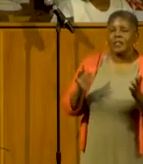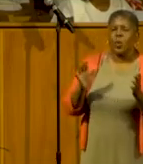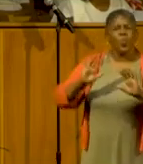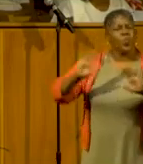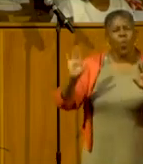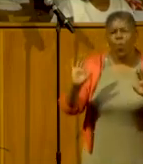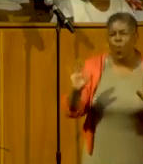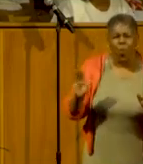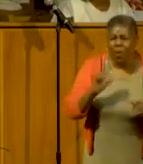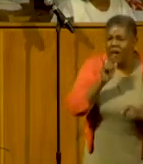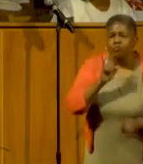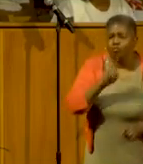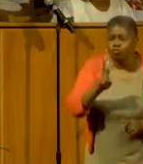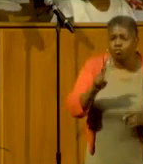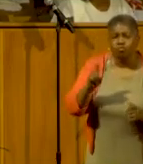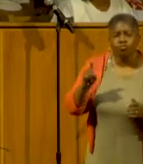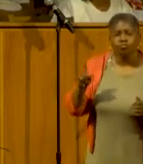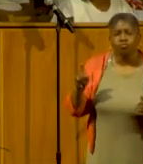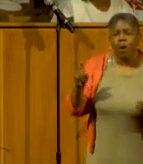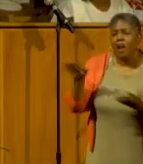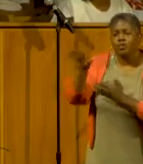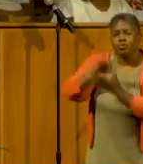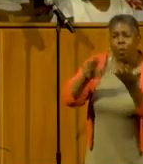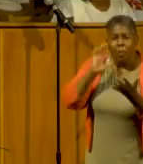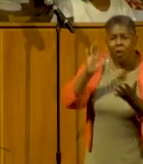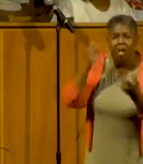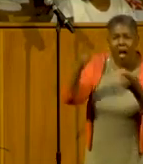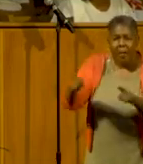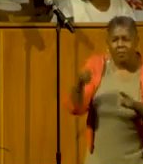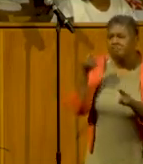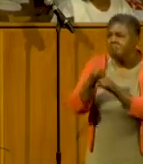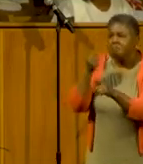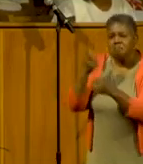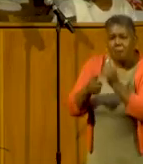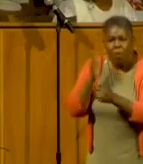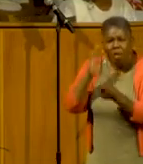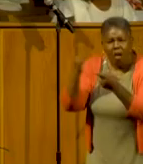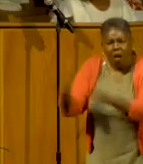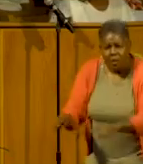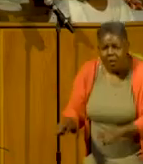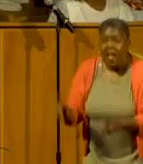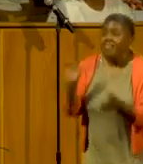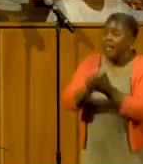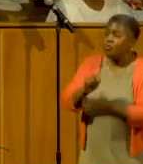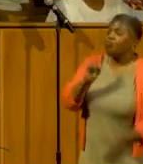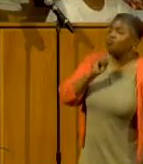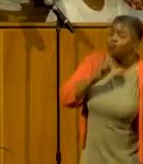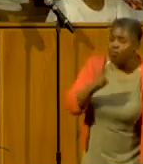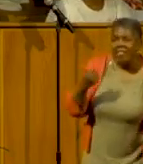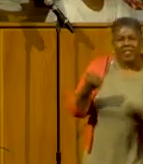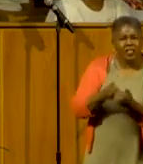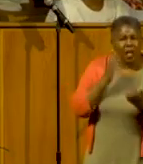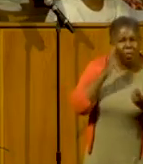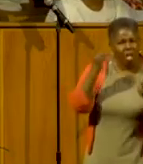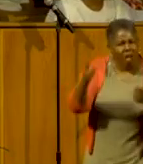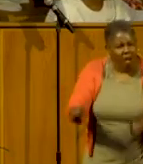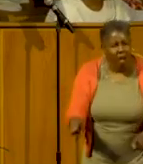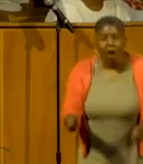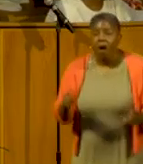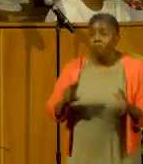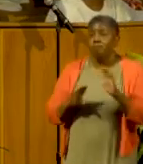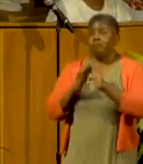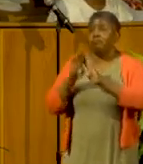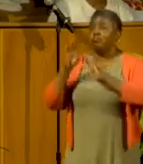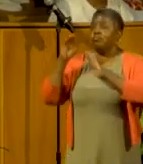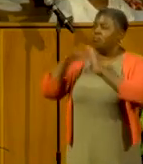No. Storms are coming. It's an absolute. The challenges will meet you. You're going to have ups